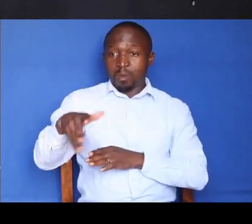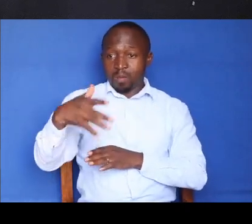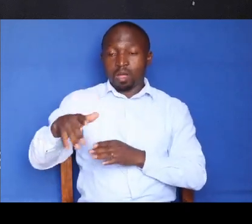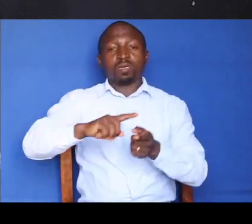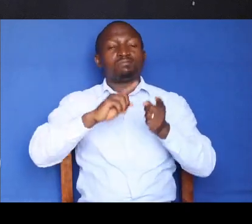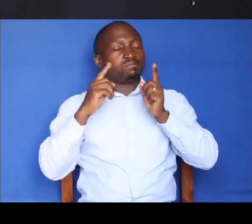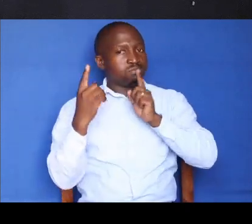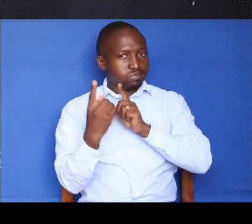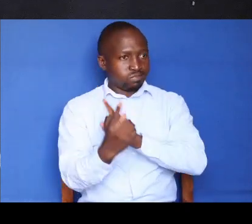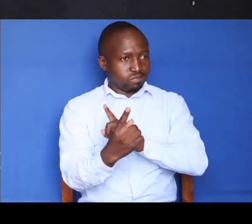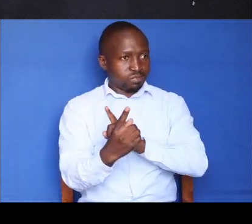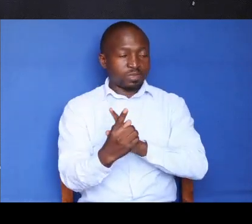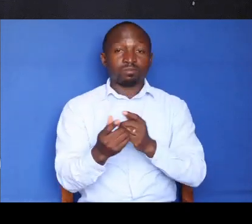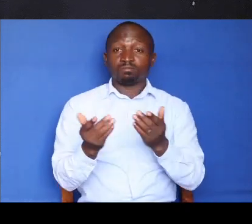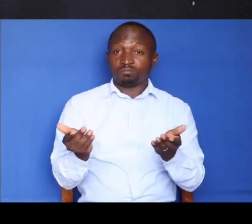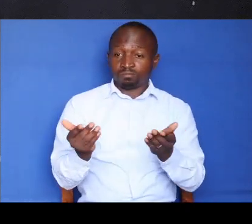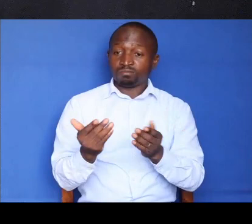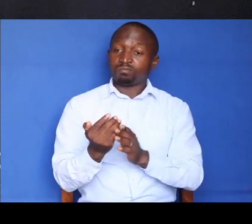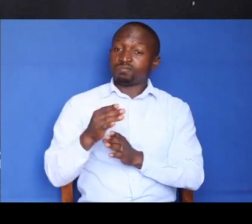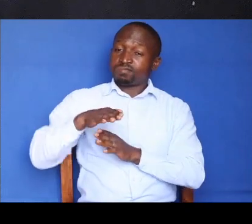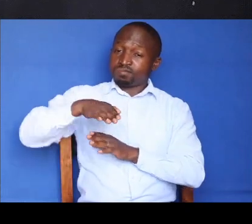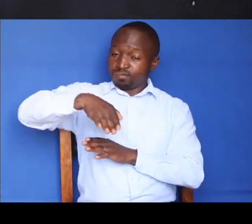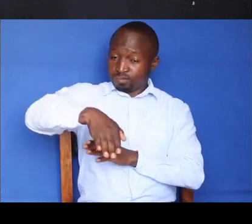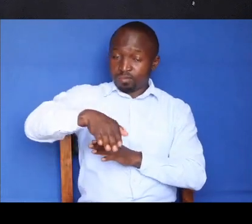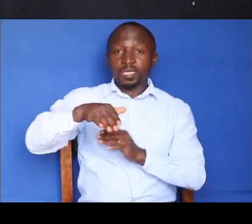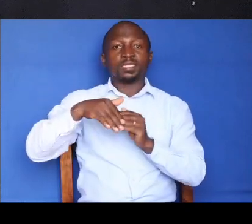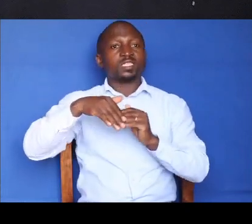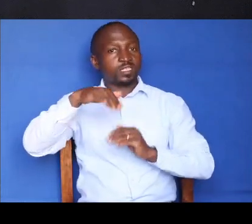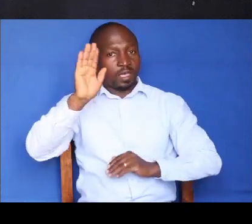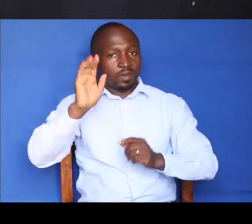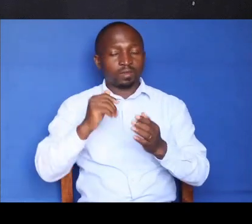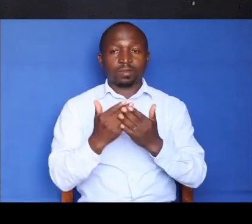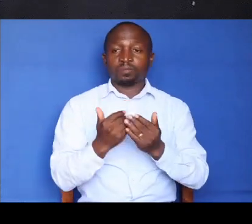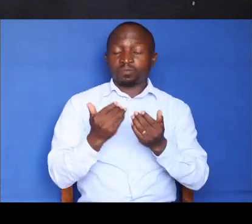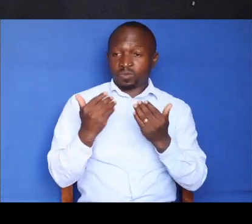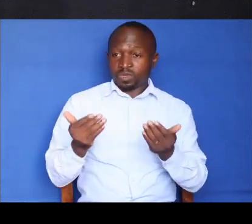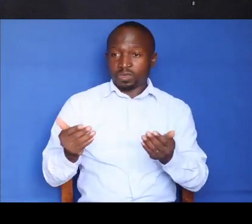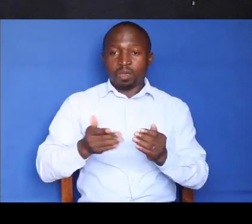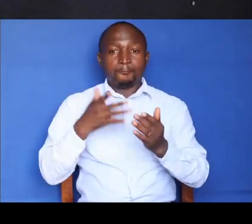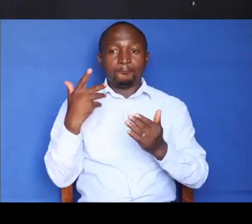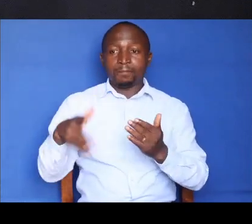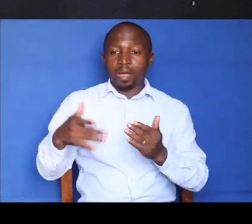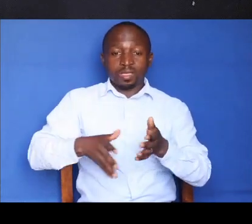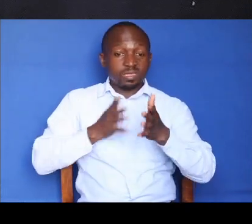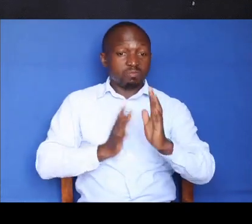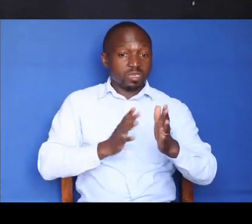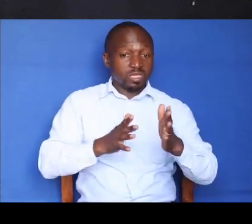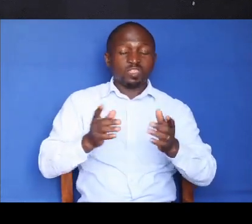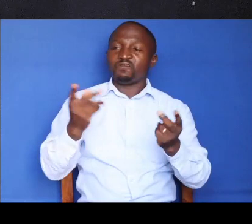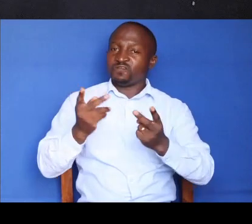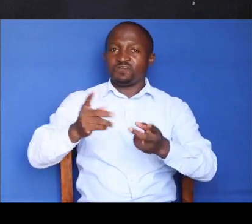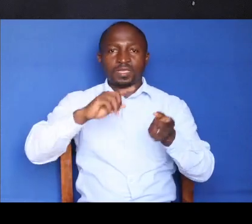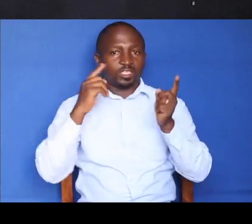to change by becoming gentle. By being gentle, the speed of water does not remain the same. The speed of